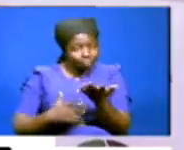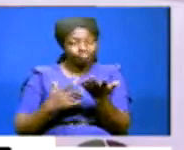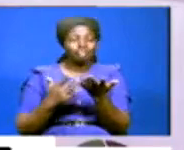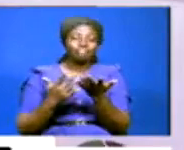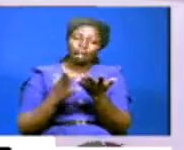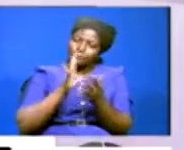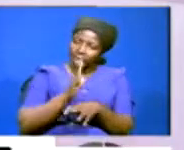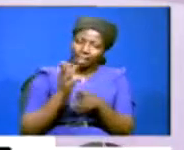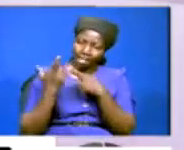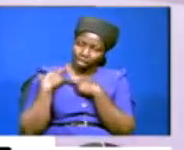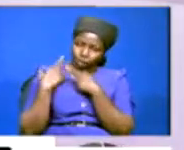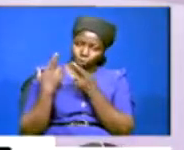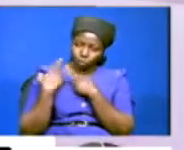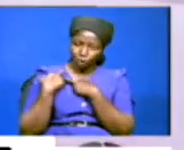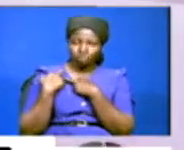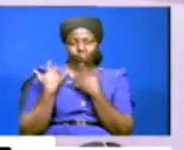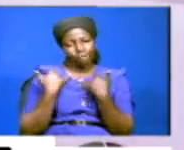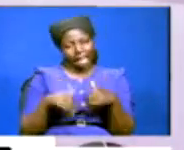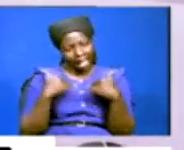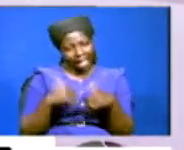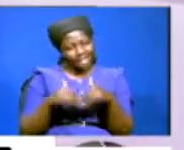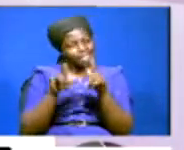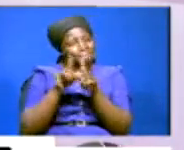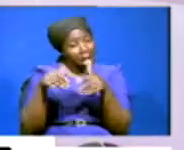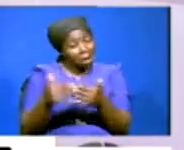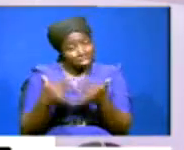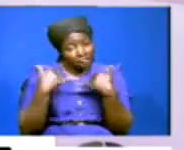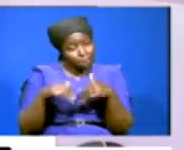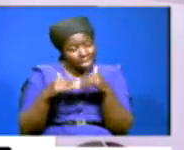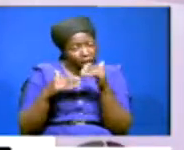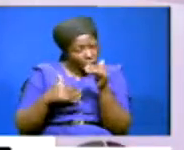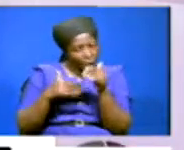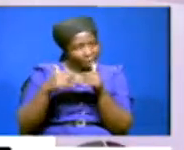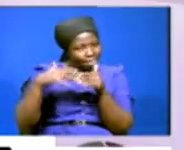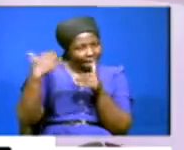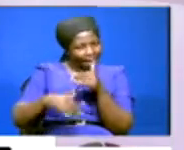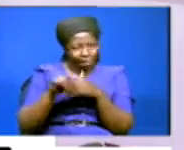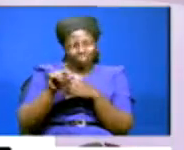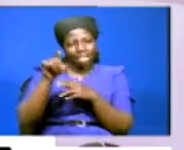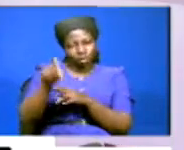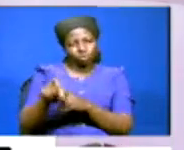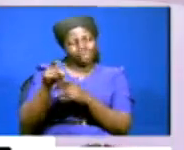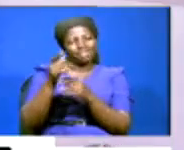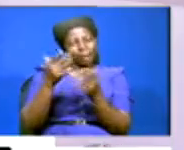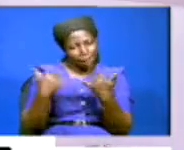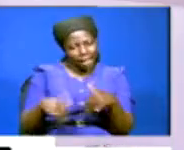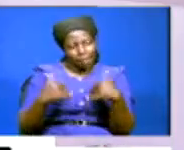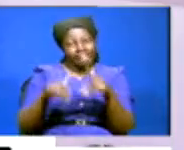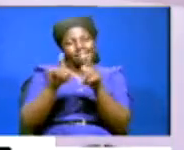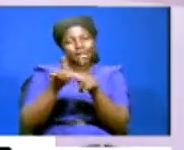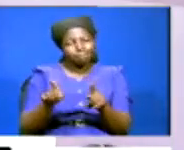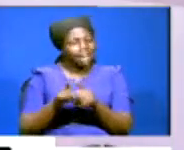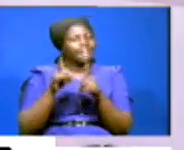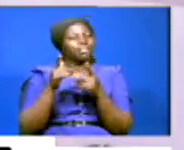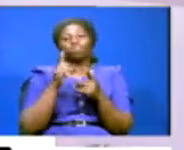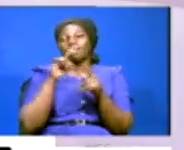wajibike. Kucheza mpira ambao wamecheza aswe kielekea kuisha. Hivyo ndivyo tunapaswa kucheza. So labda ni hao tu wenyewe wajibike.